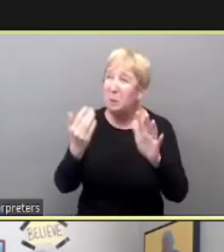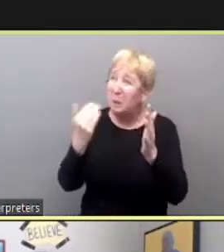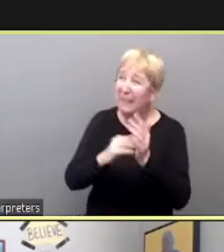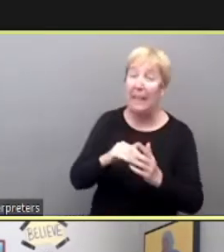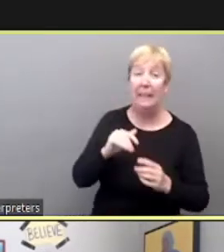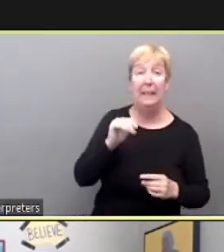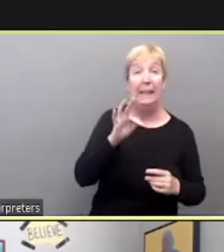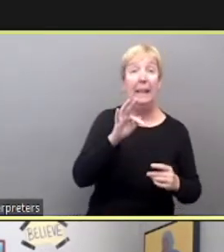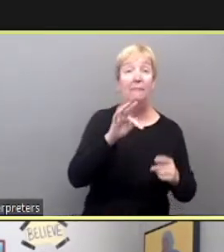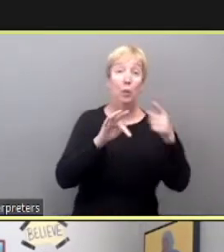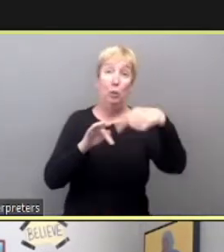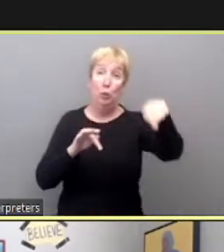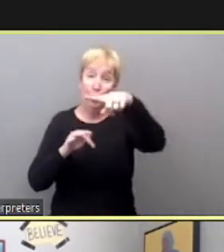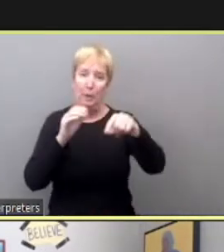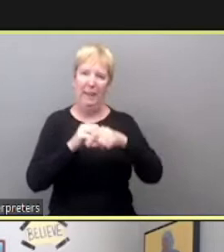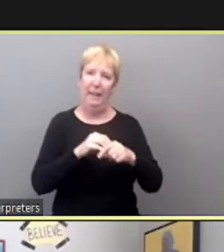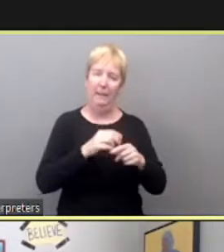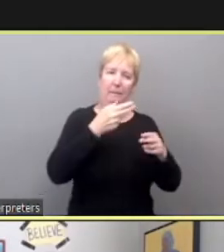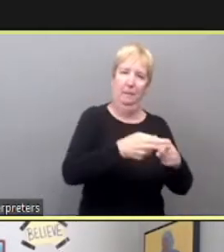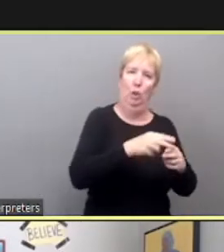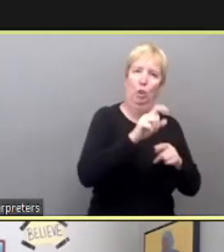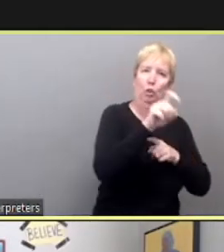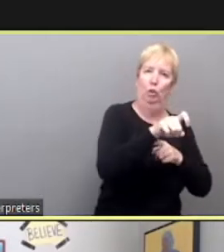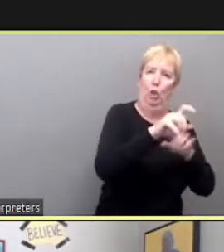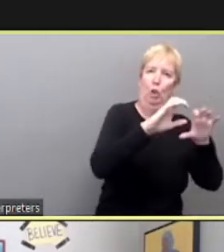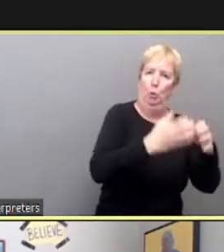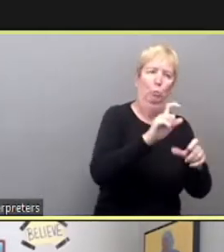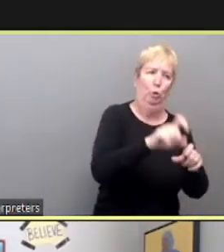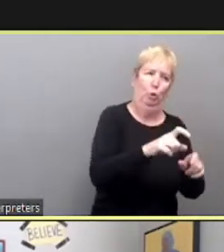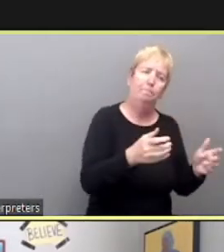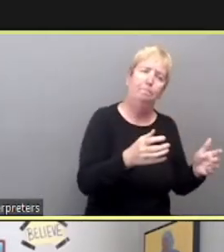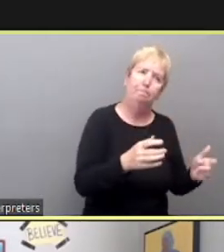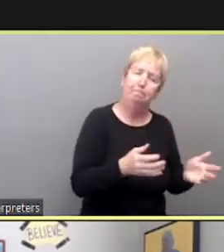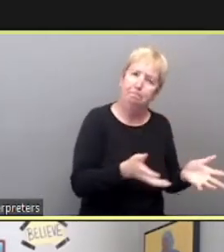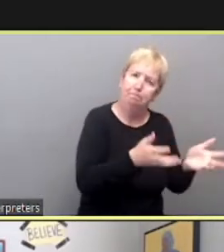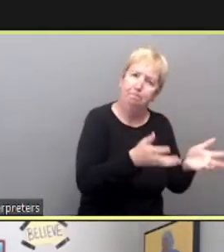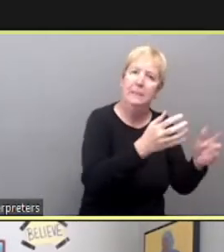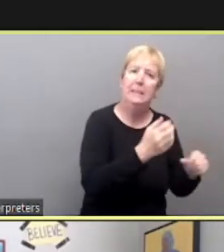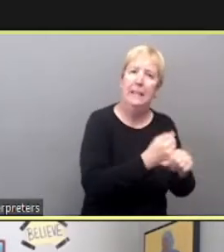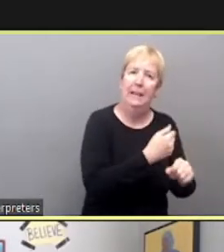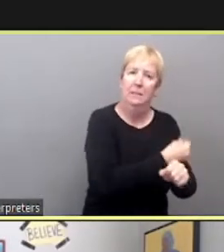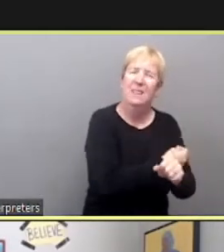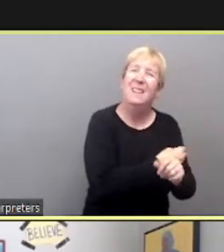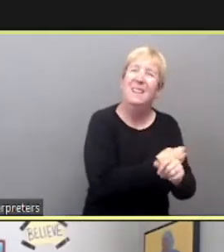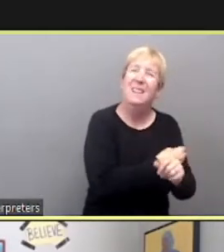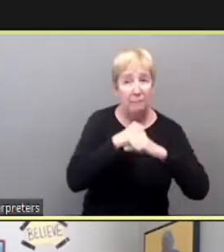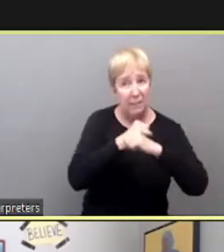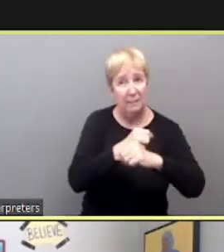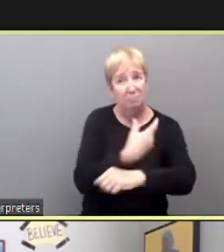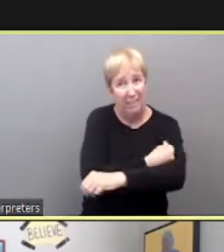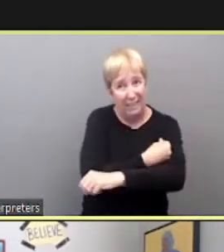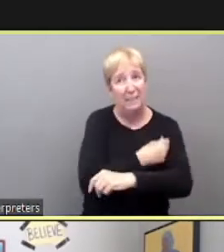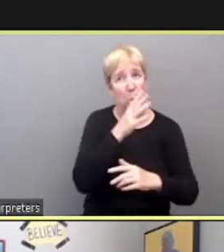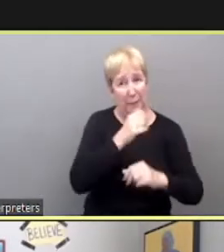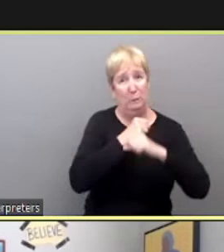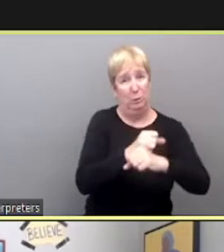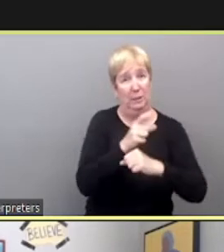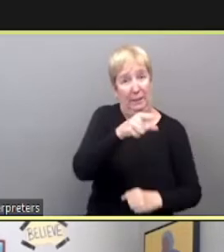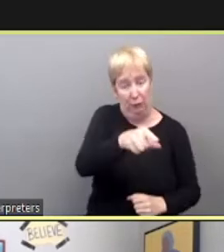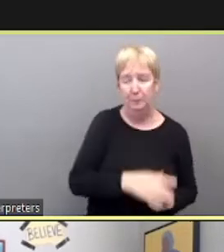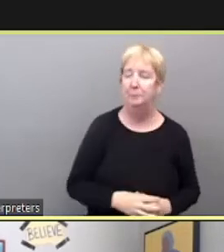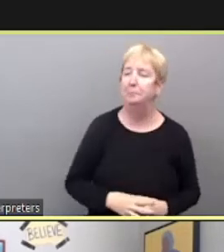group, the booster dose can be effective. Next slide. Once again, full vaccination is still our